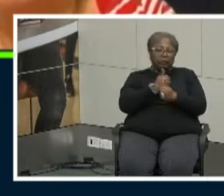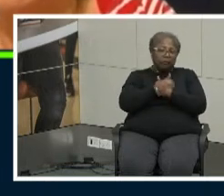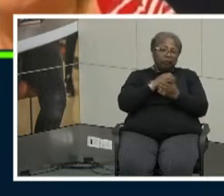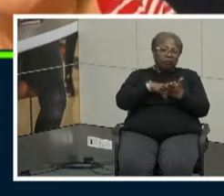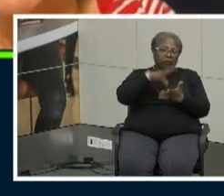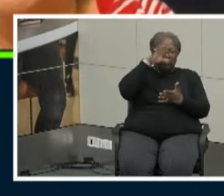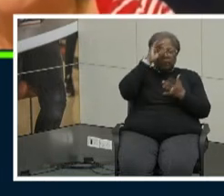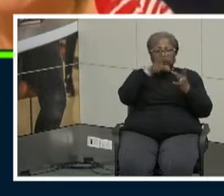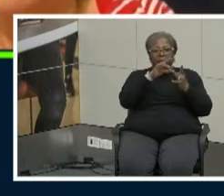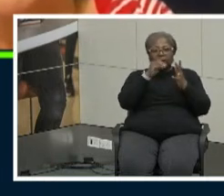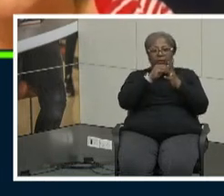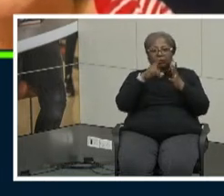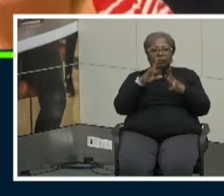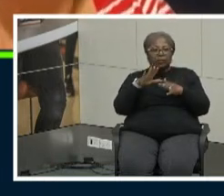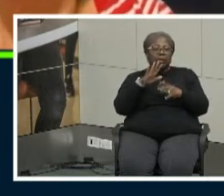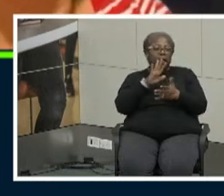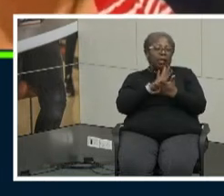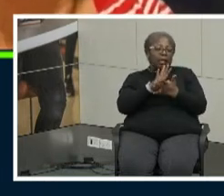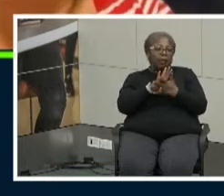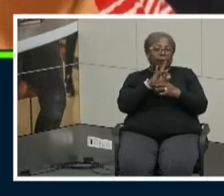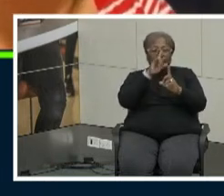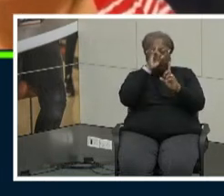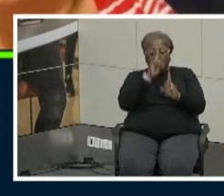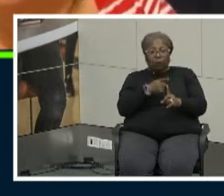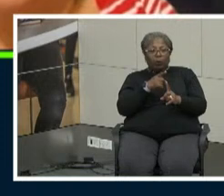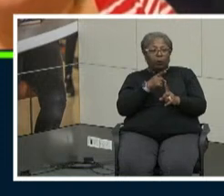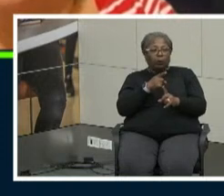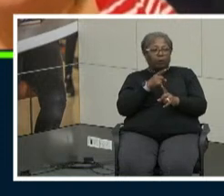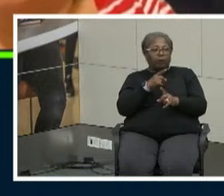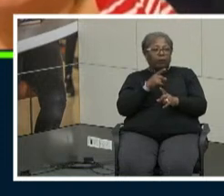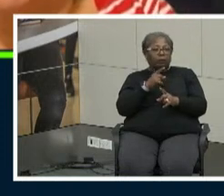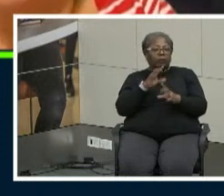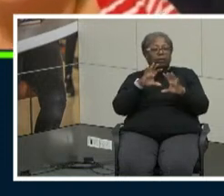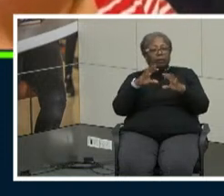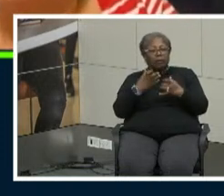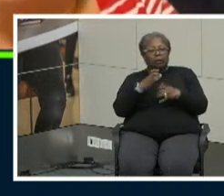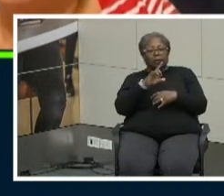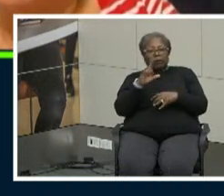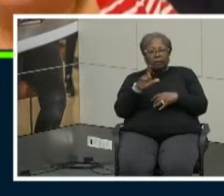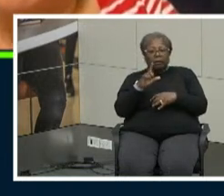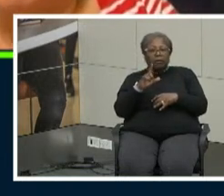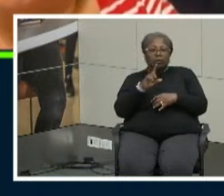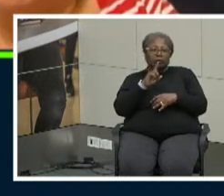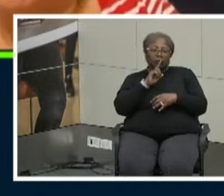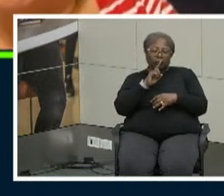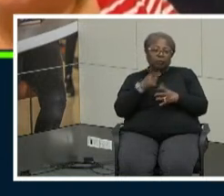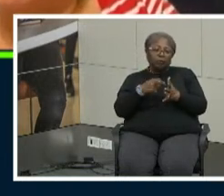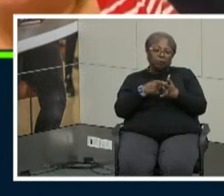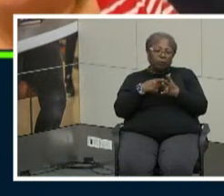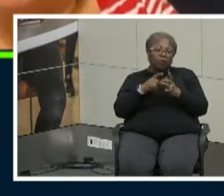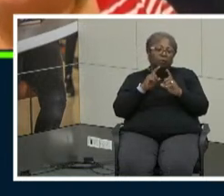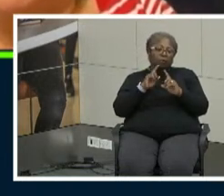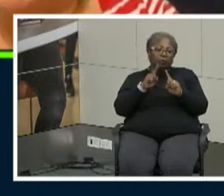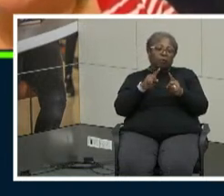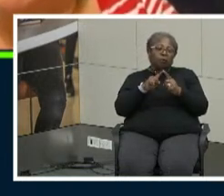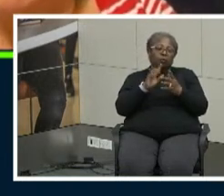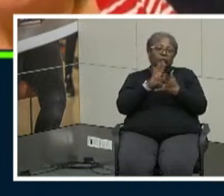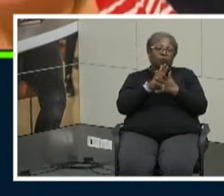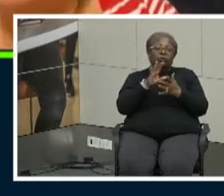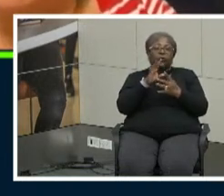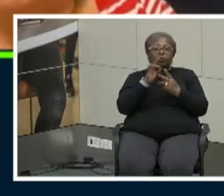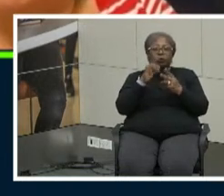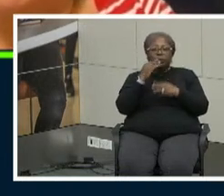students to support their academic goals my 5-year-old's favorite class is library and was definitely a requirement when going through the school choice